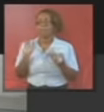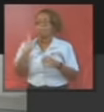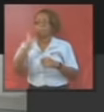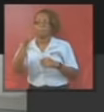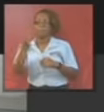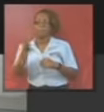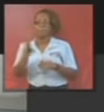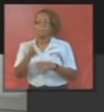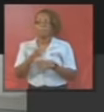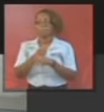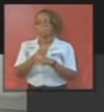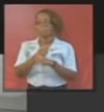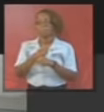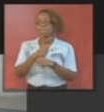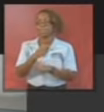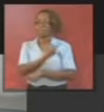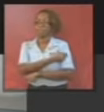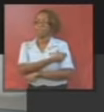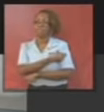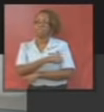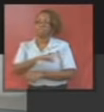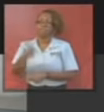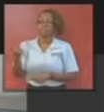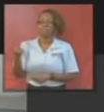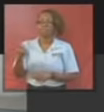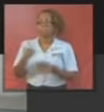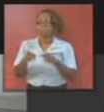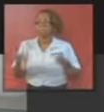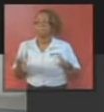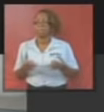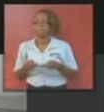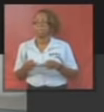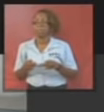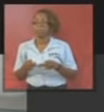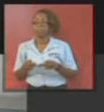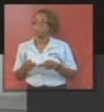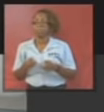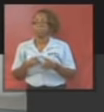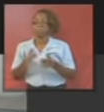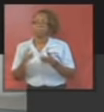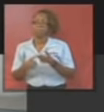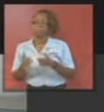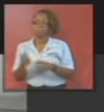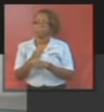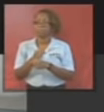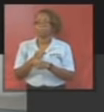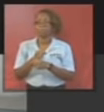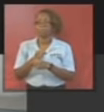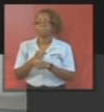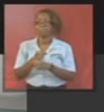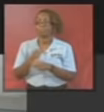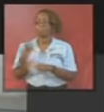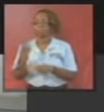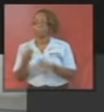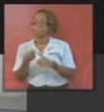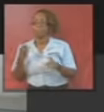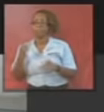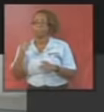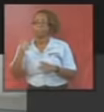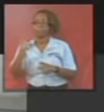COVAX facility, and then we come and get one from the COVAX facility, that we'll have two different vaccines circulating within the